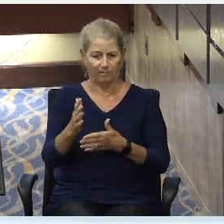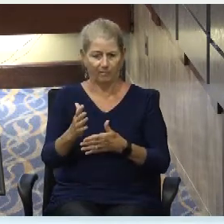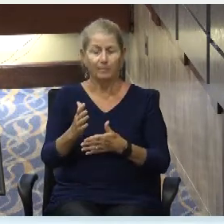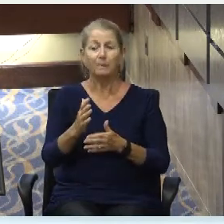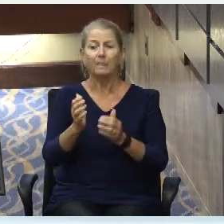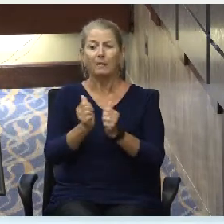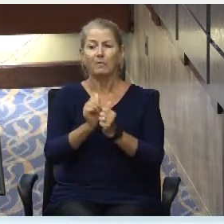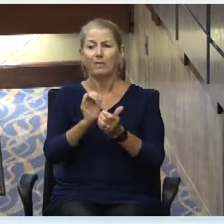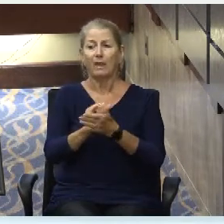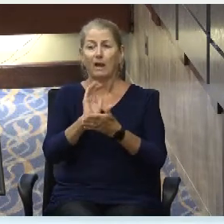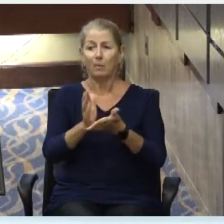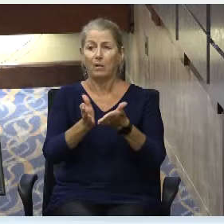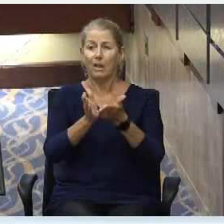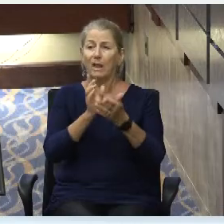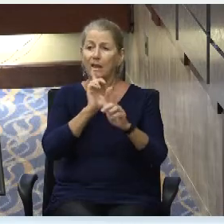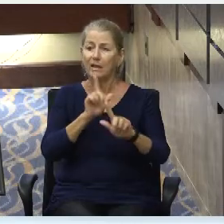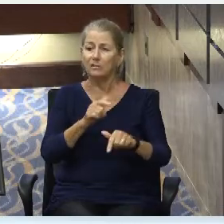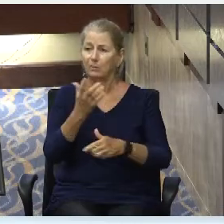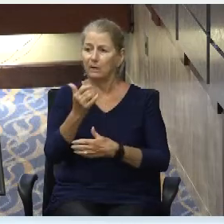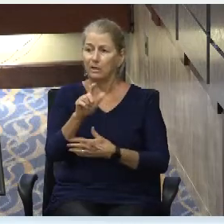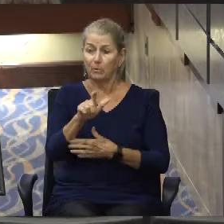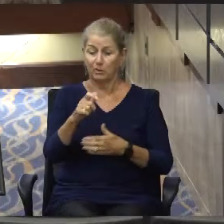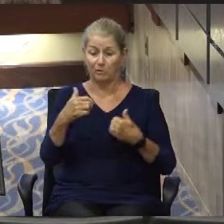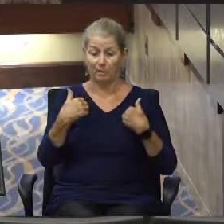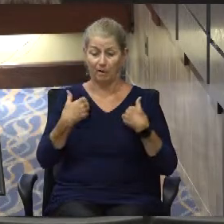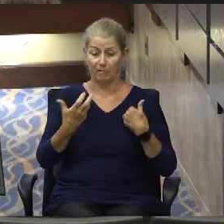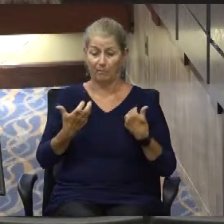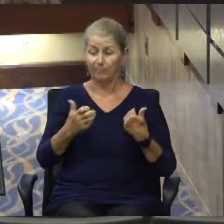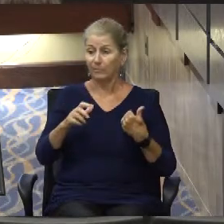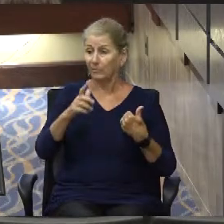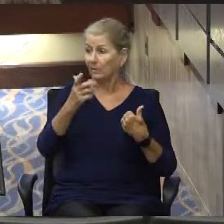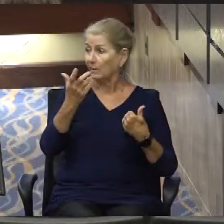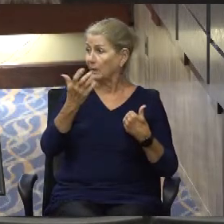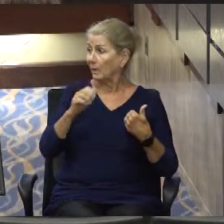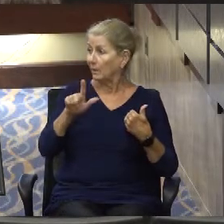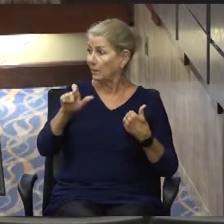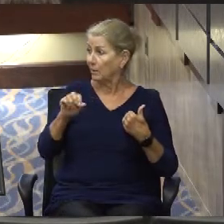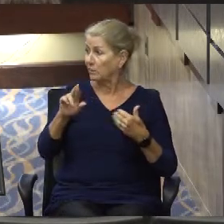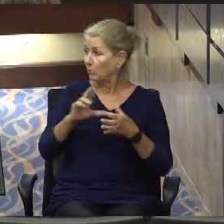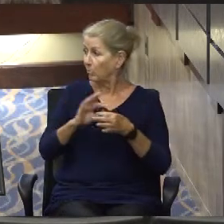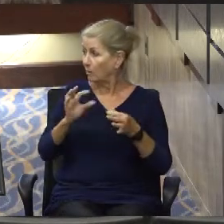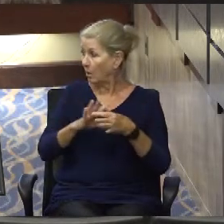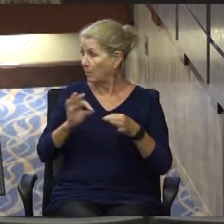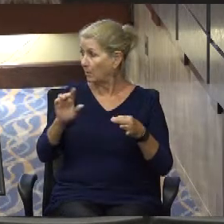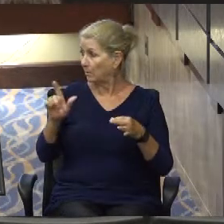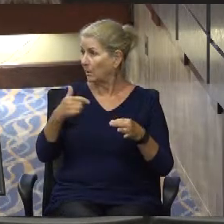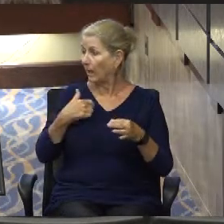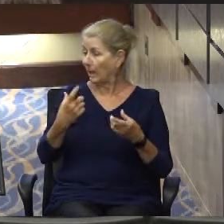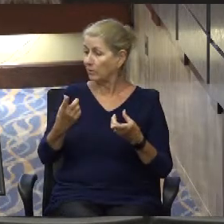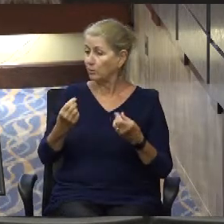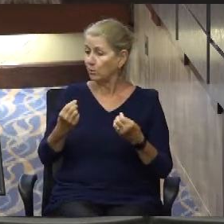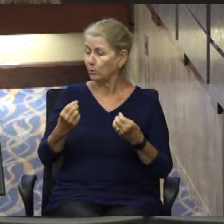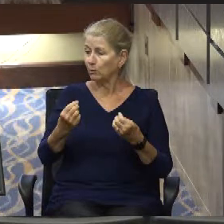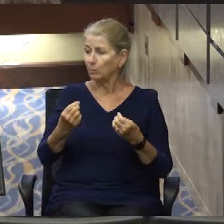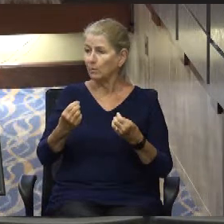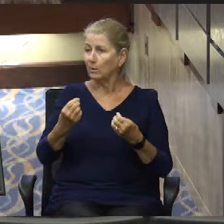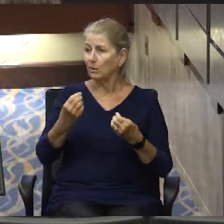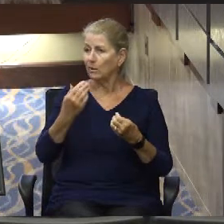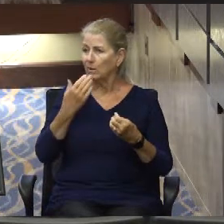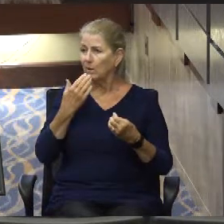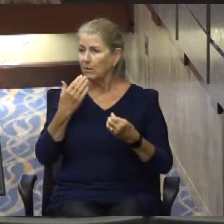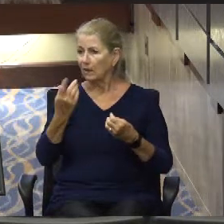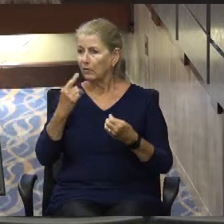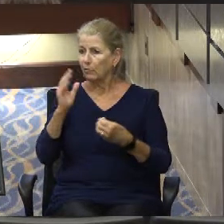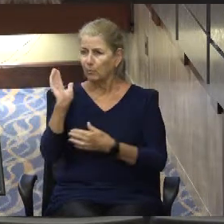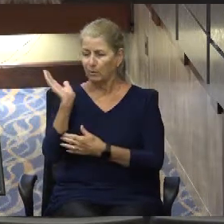And with that, I'll answer any questions that you may have. Any questions or comments? I do. Thank you, Galen, for the